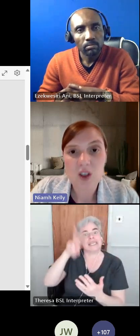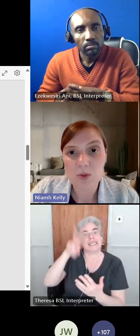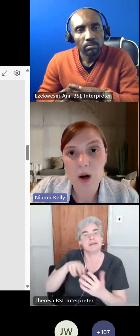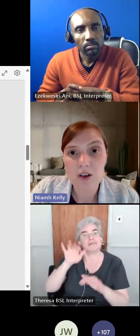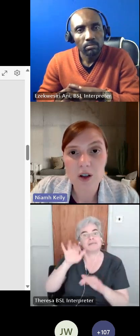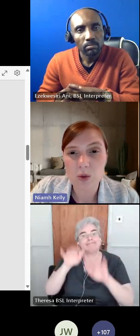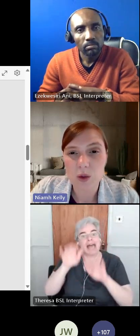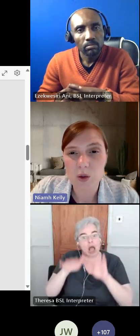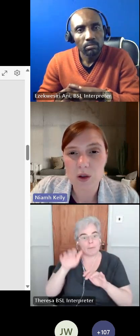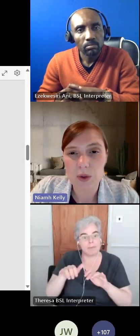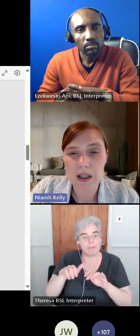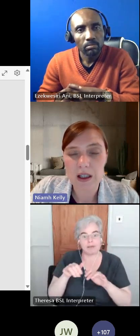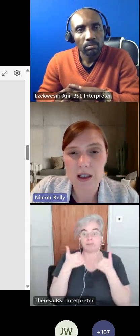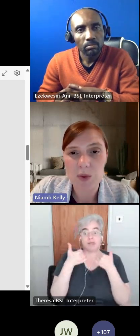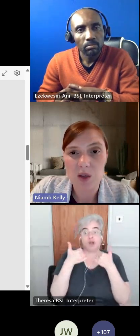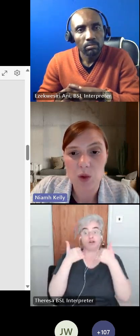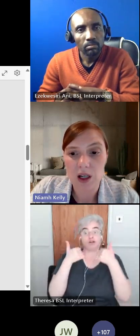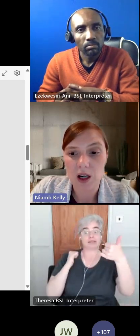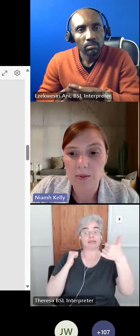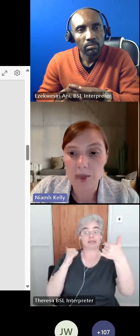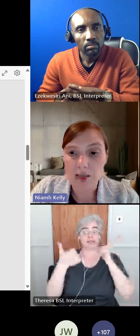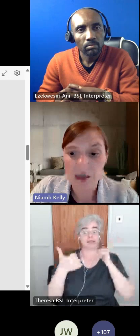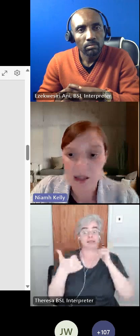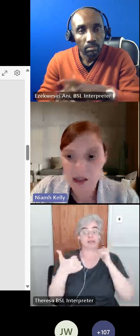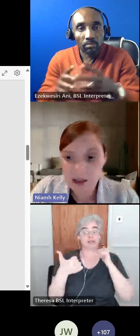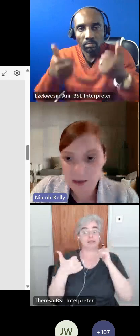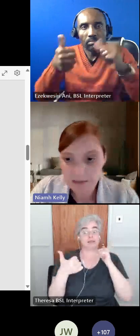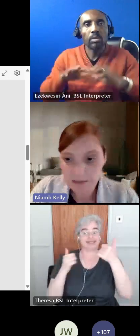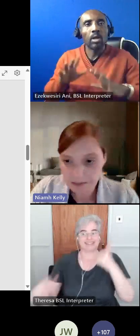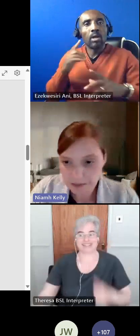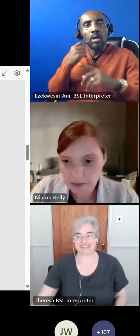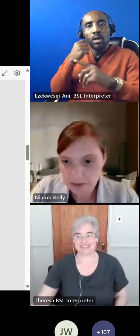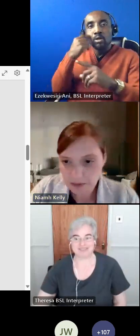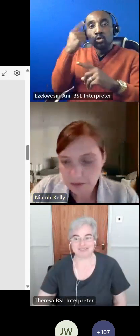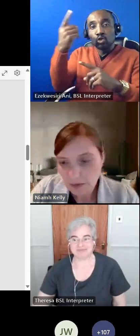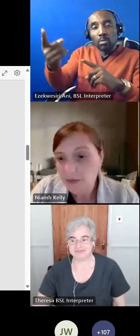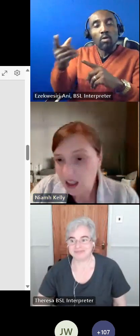tabbed. Tomorrow we will be speaking with a lot more designers.